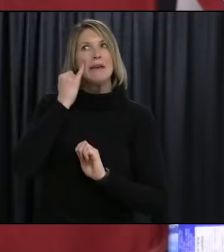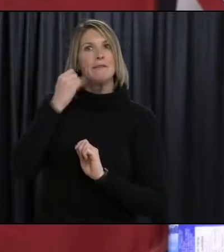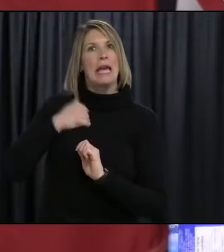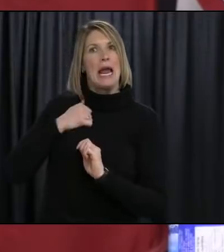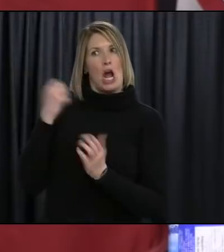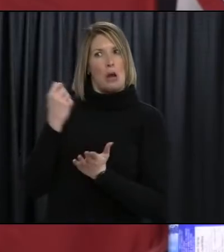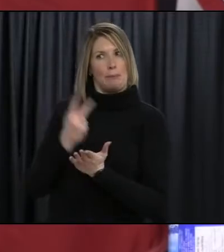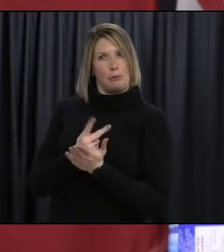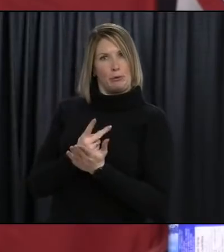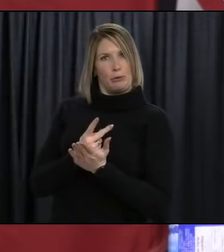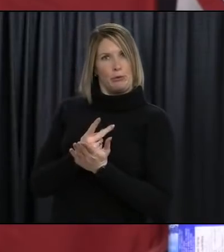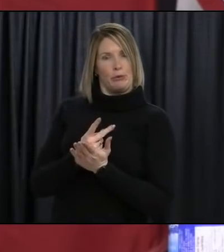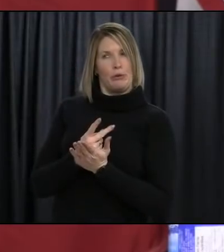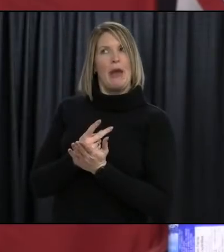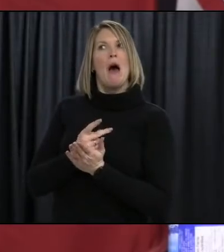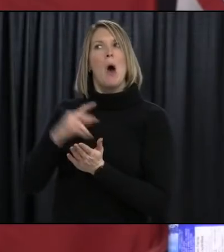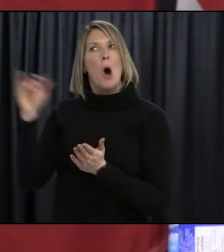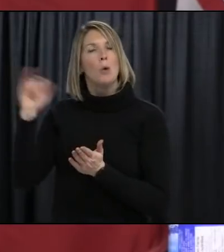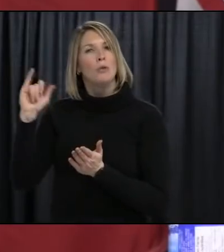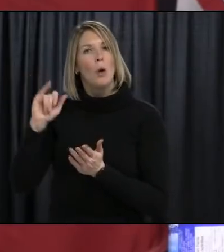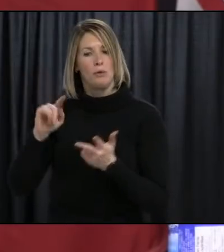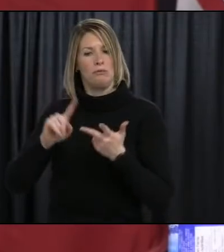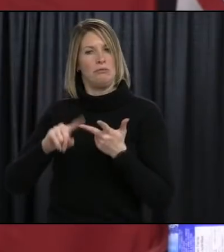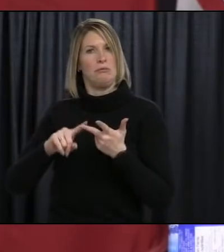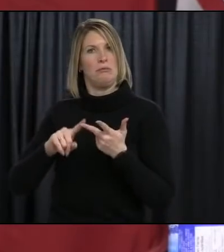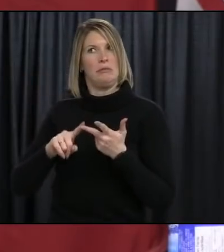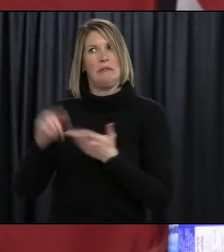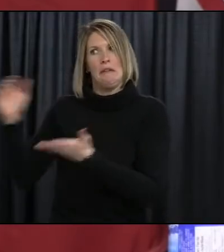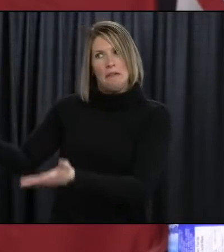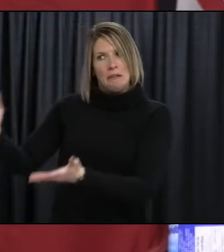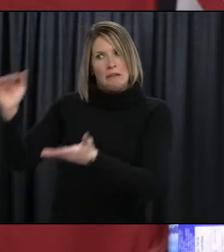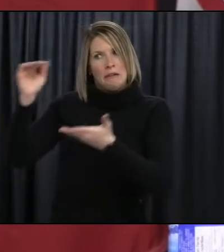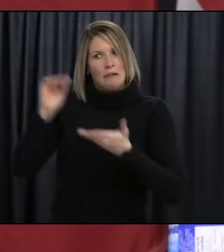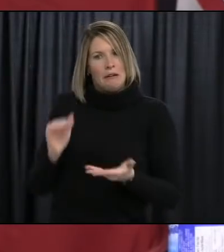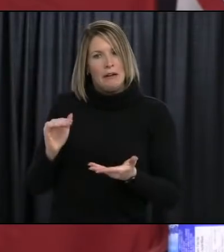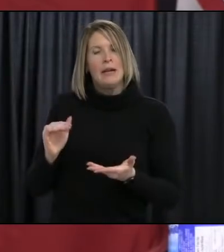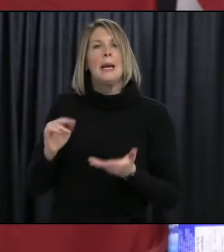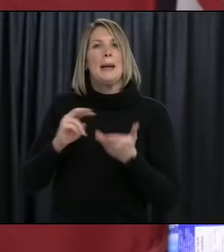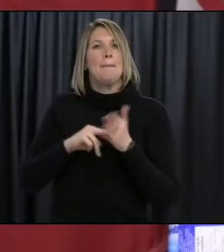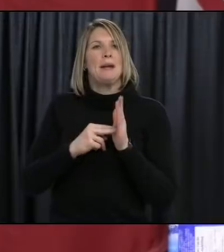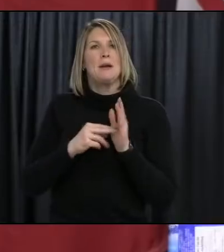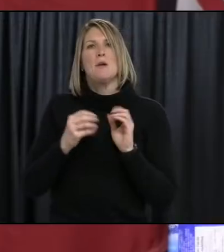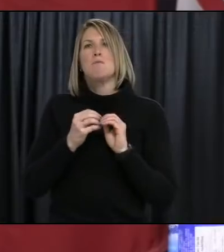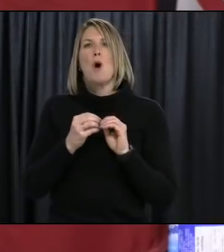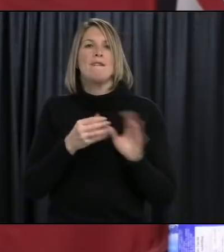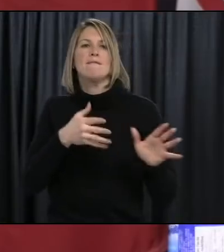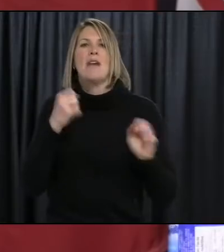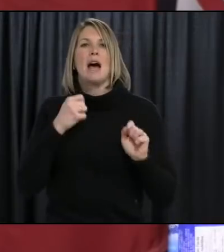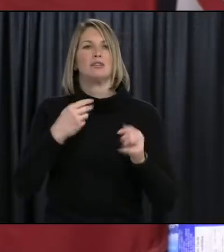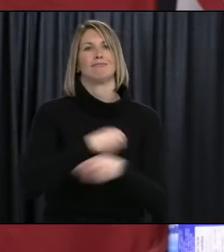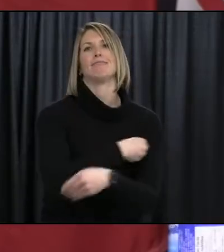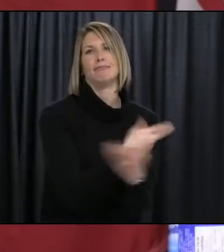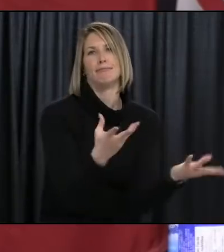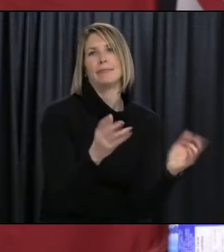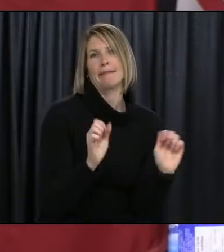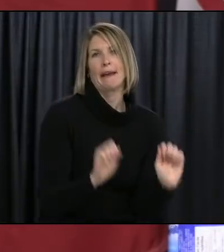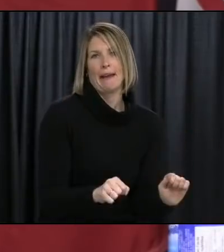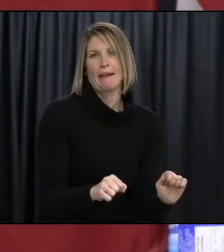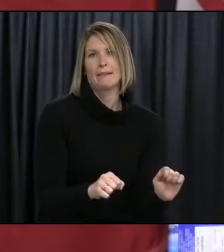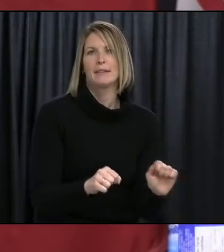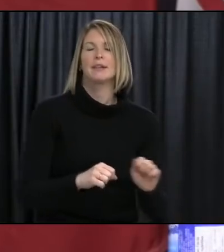get adequate doses of that, then that will obviously speed the process up. I mean, my understanding is that Canada